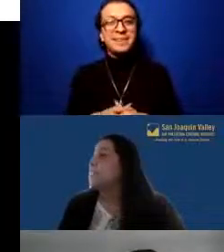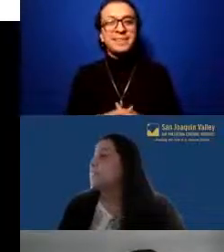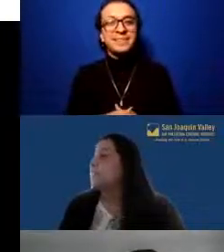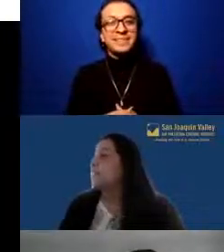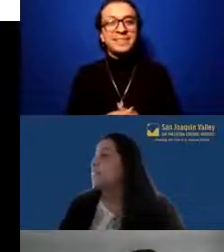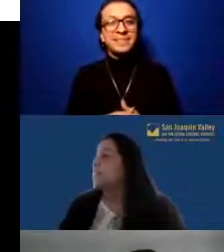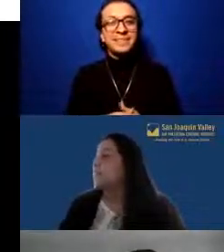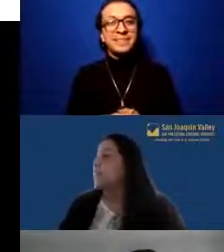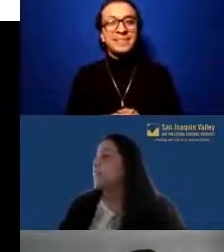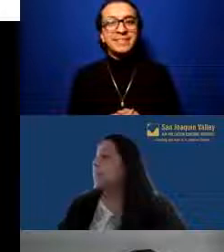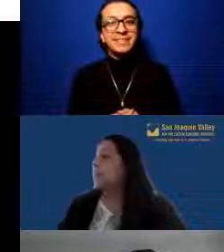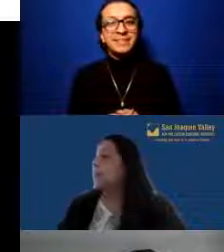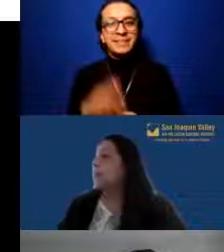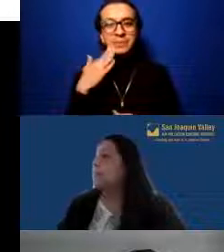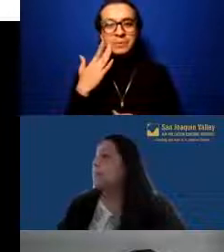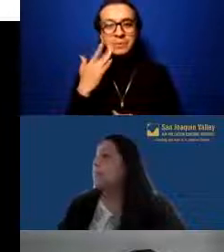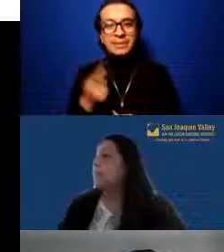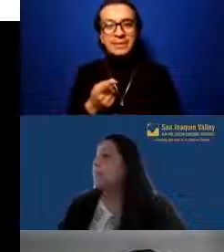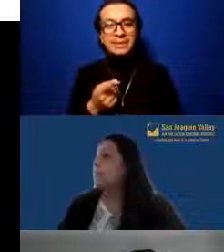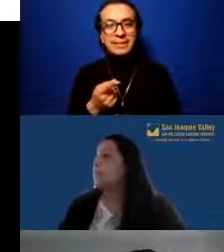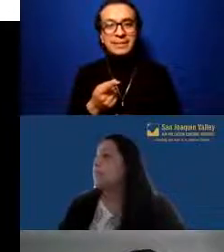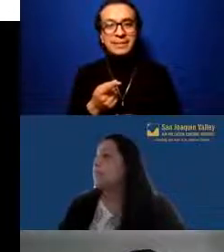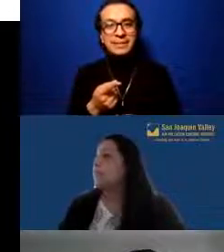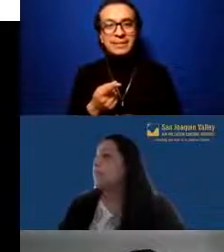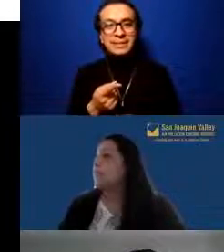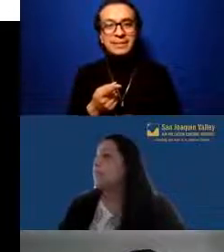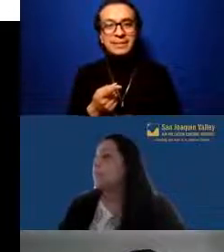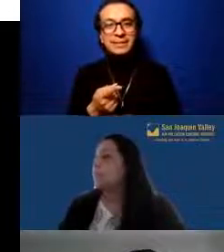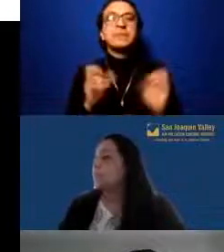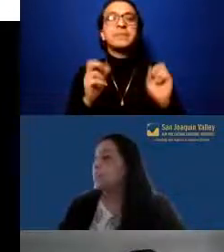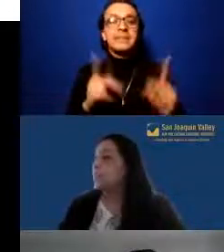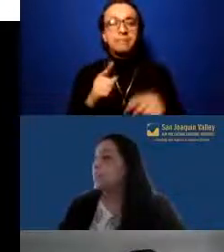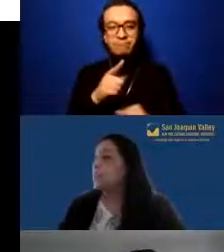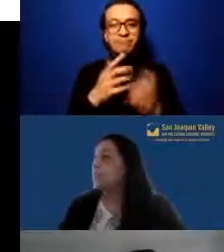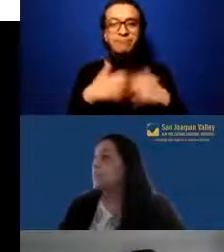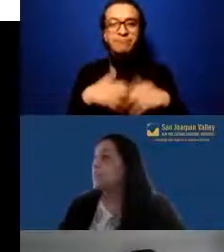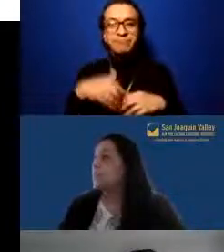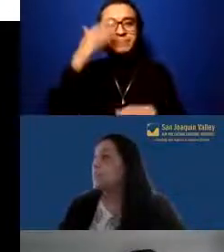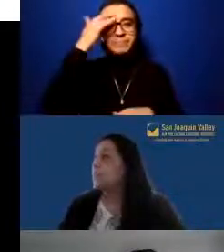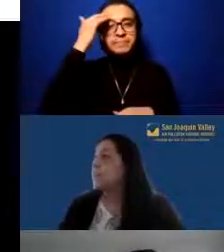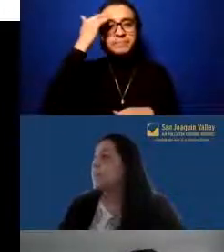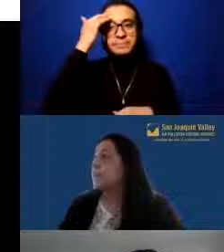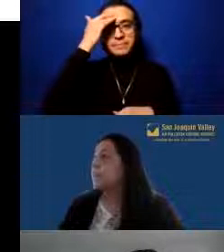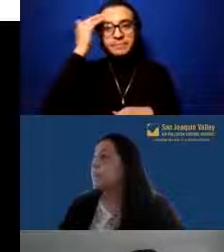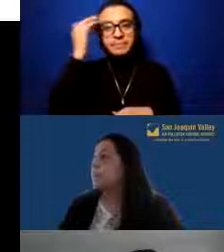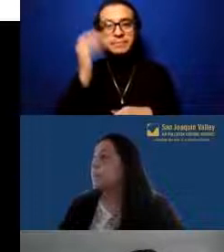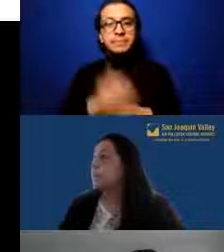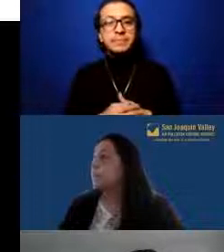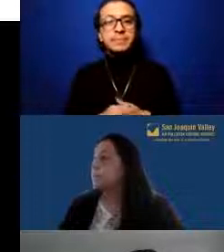For some reason, these buttons keep holding off. Let me share this. Let me share